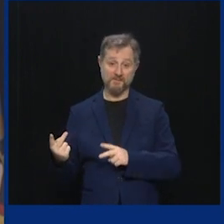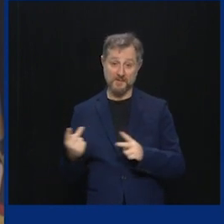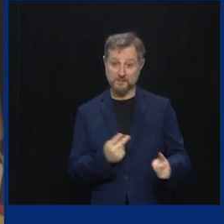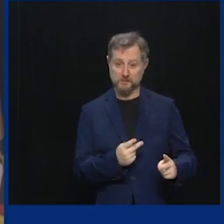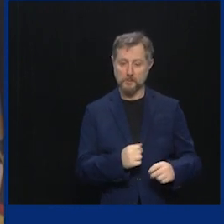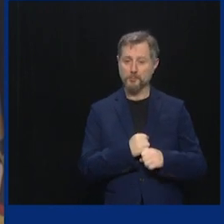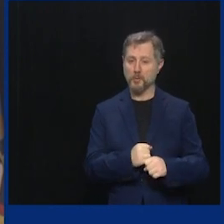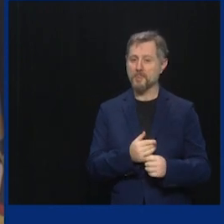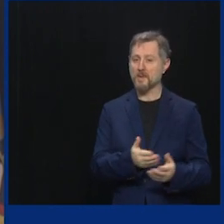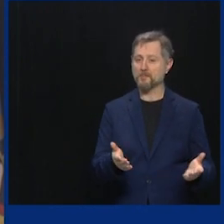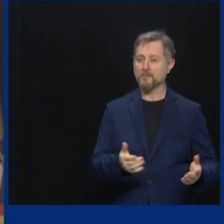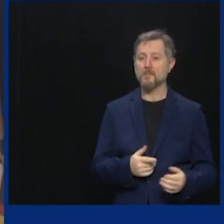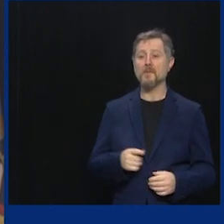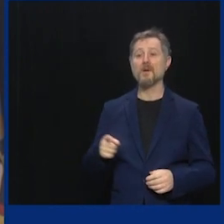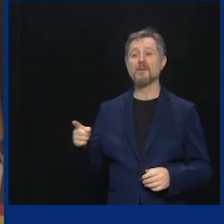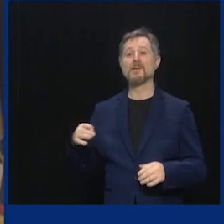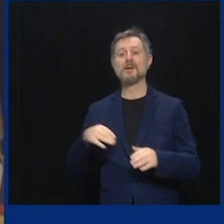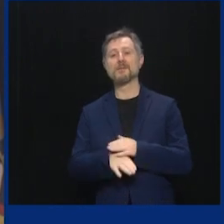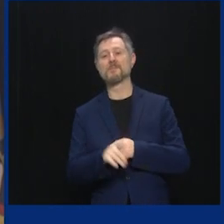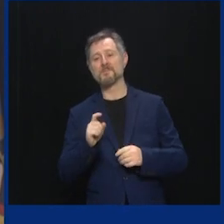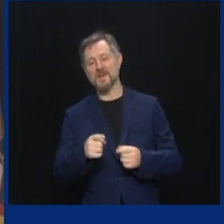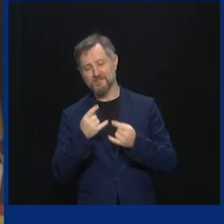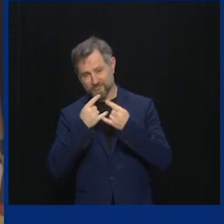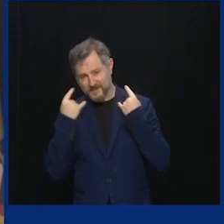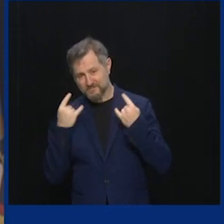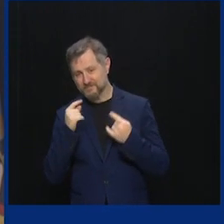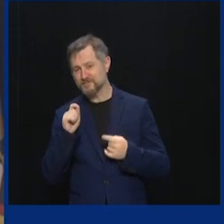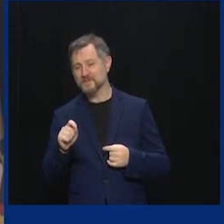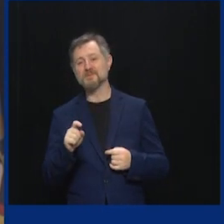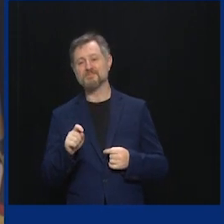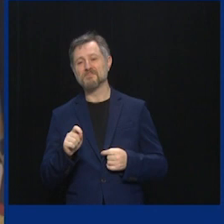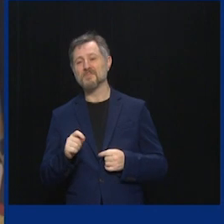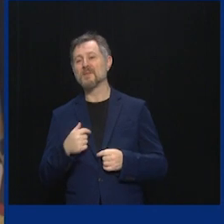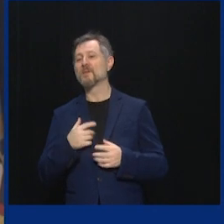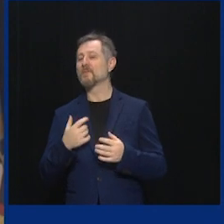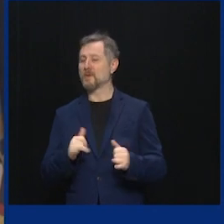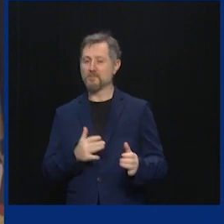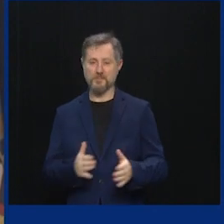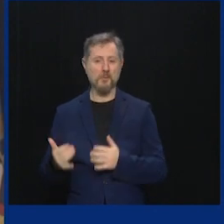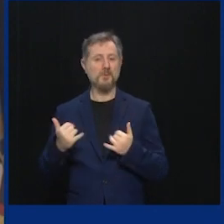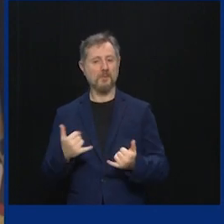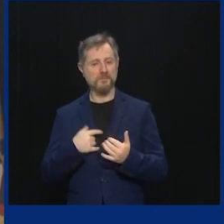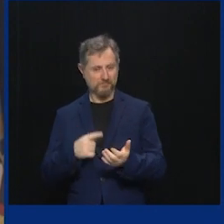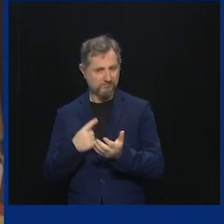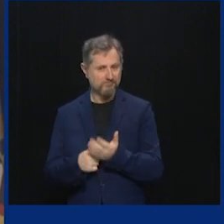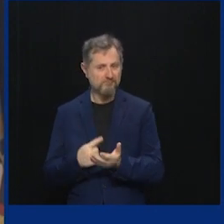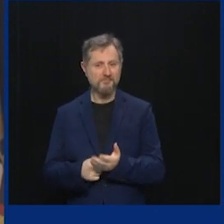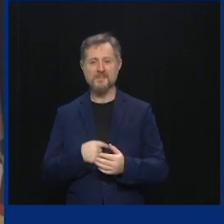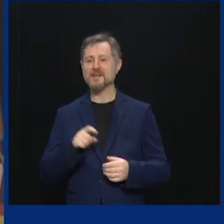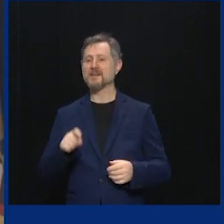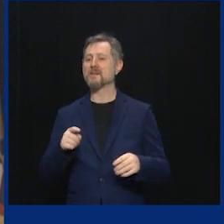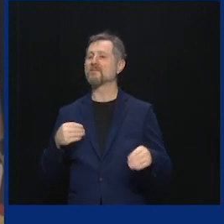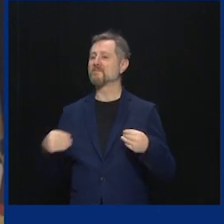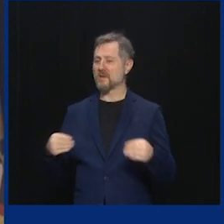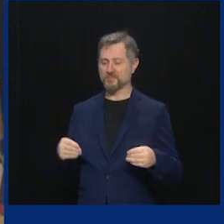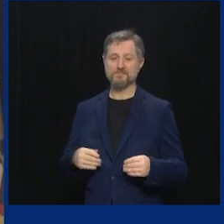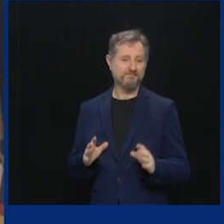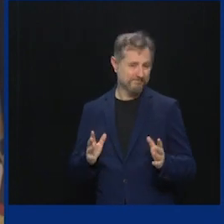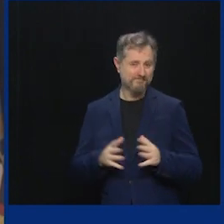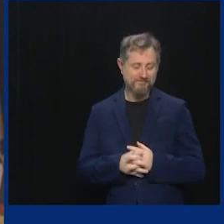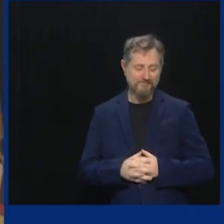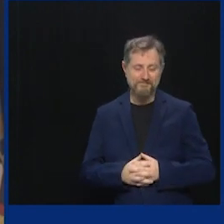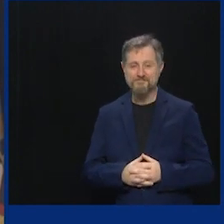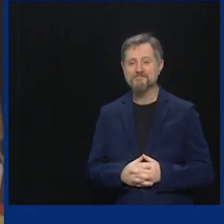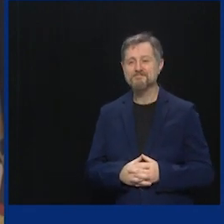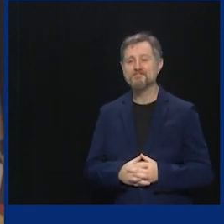has to wear a mask when they're in there, but we're having those conversations, and again, flexibility is key. I'm focusing on what's going on